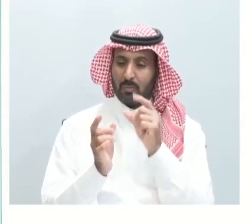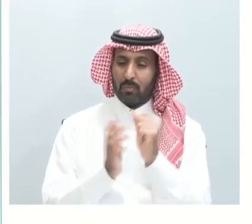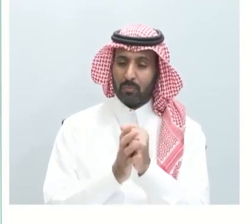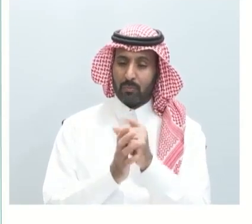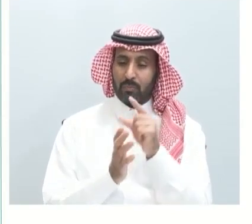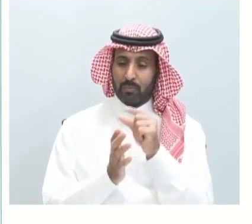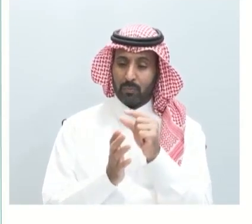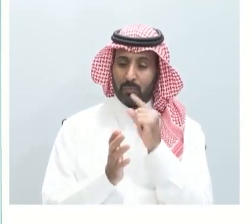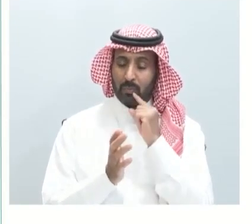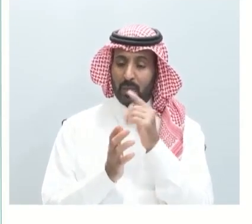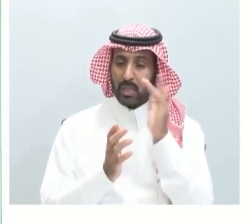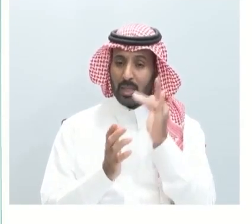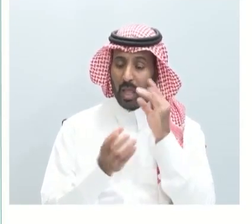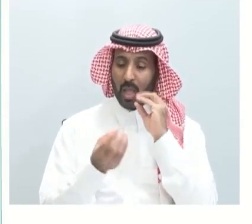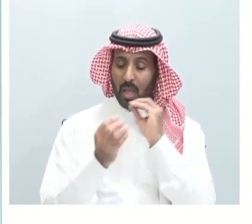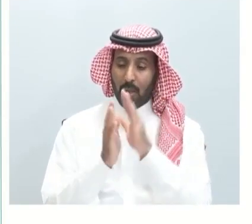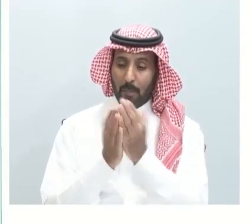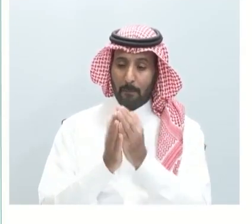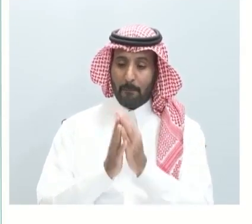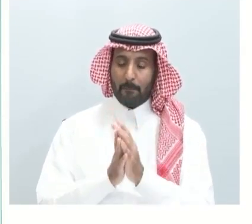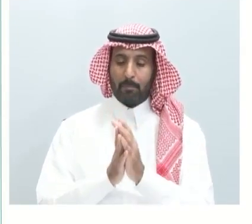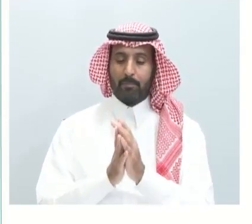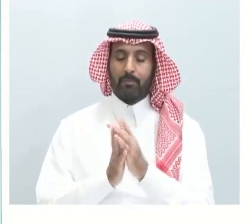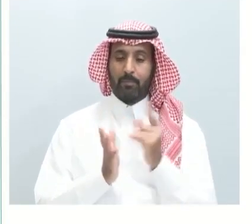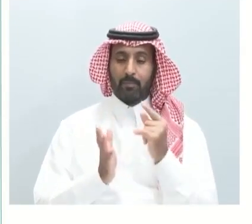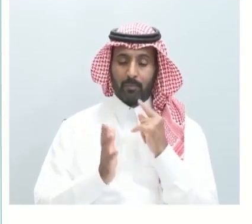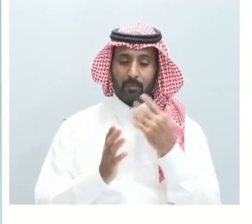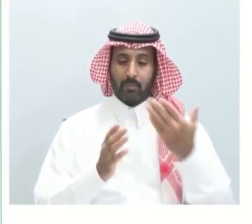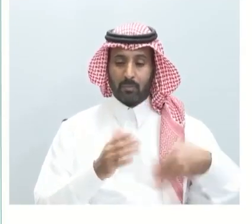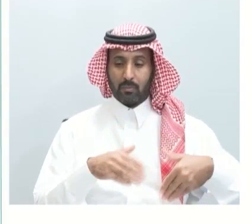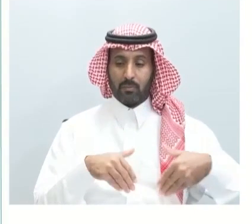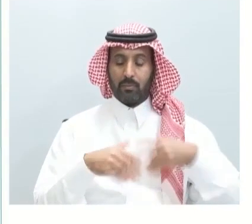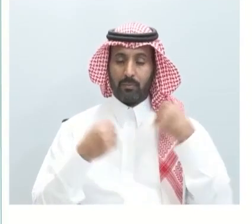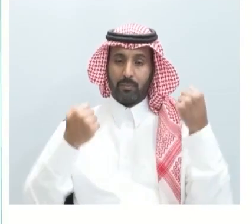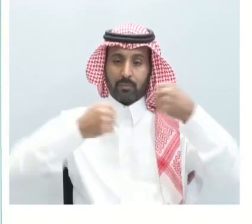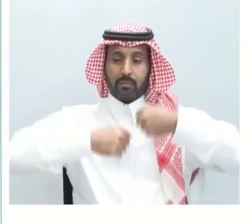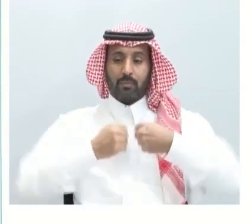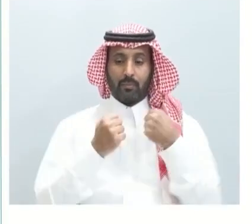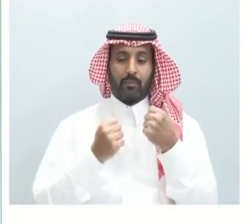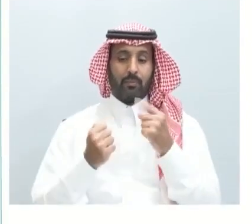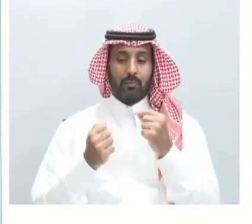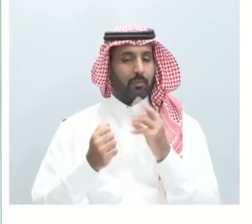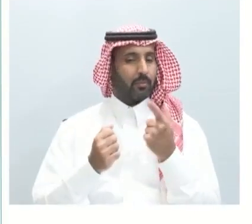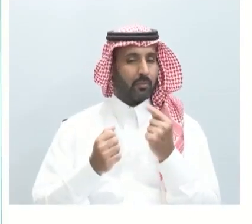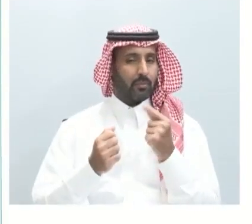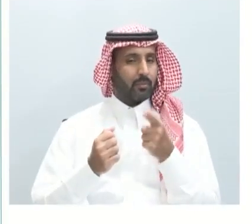about number three, your favorite piece of clothing? Your favorite shirt or your favorite jacket, piece of